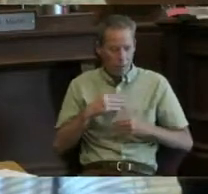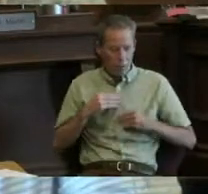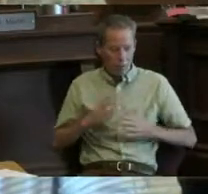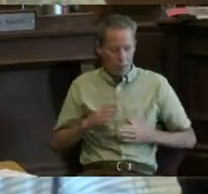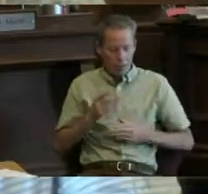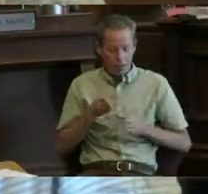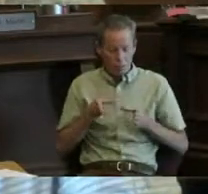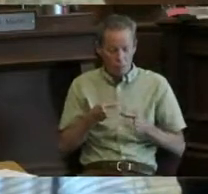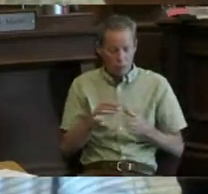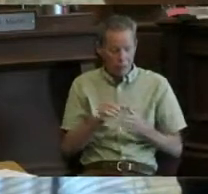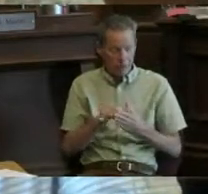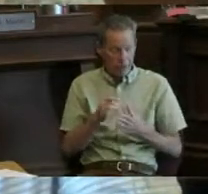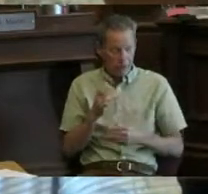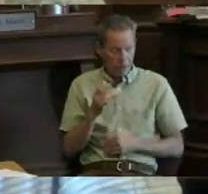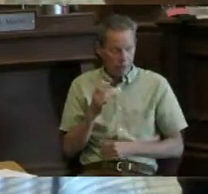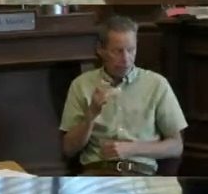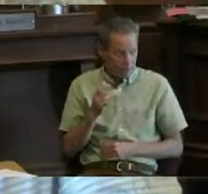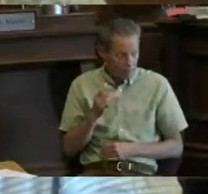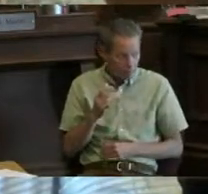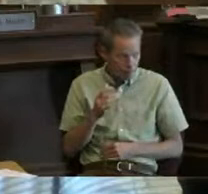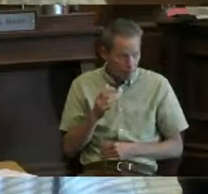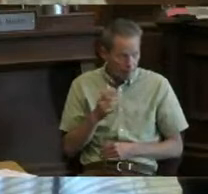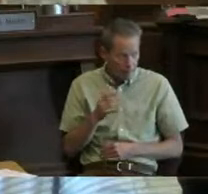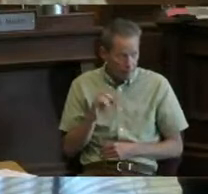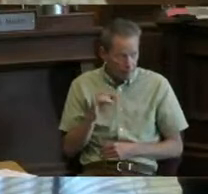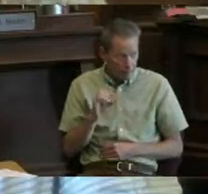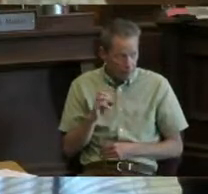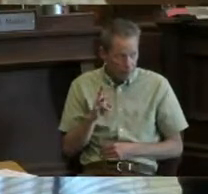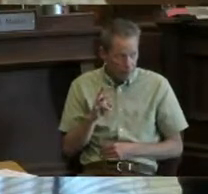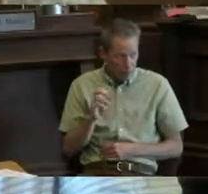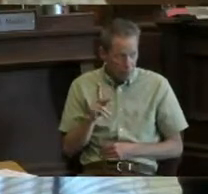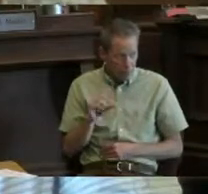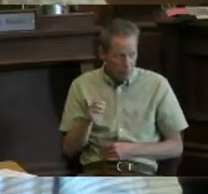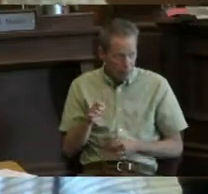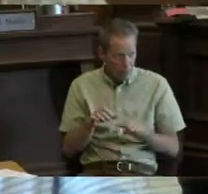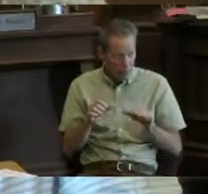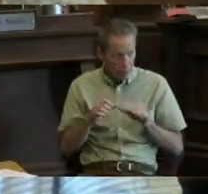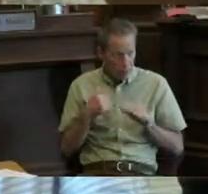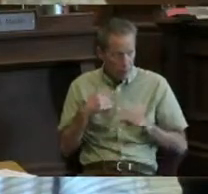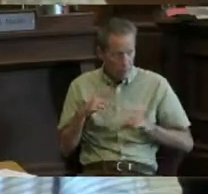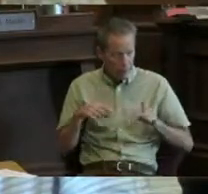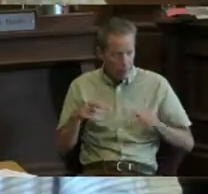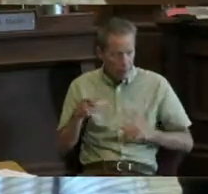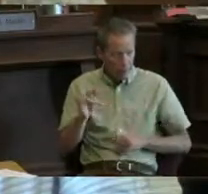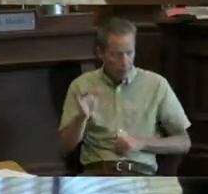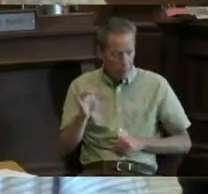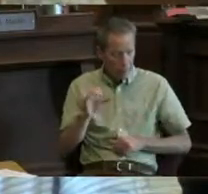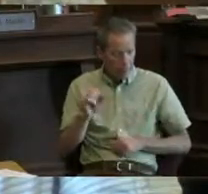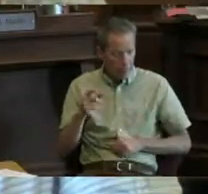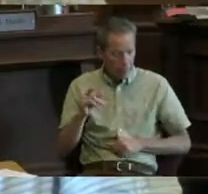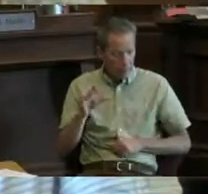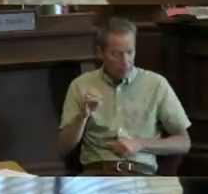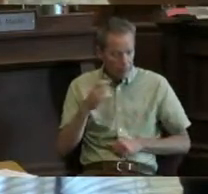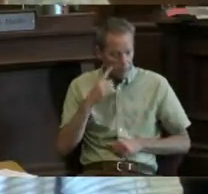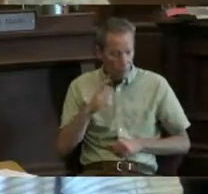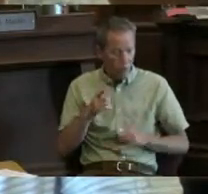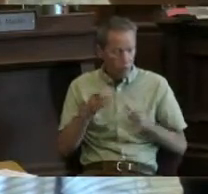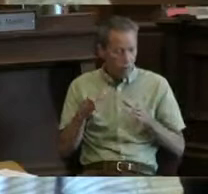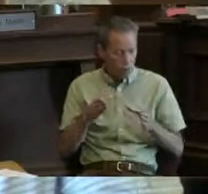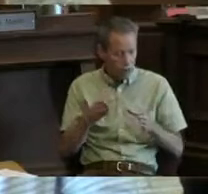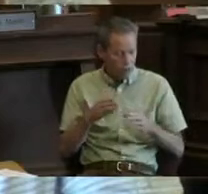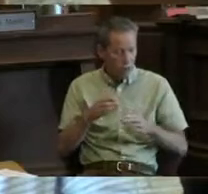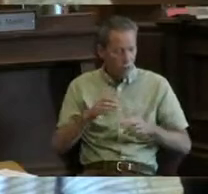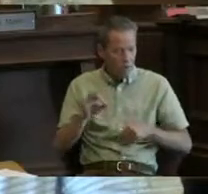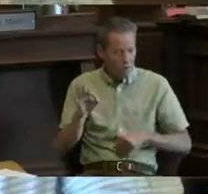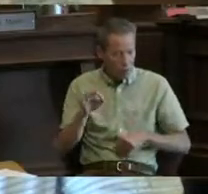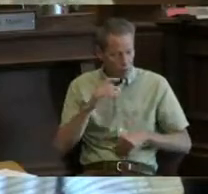corridors like this, a lot of it just goes into the sidewalk and other areas where we have various public space, whether it be for street furniture, for walking, or